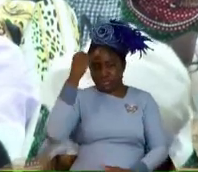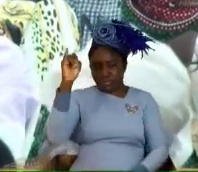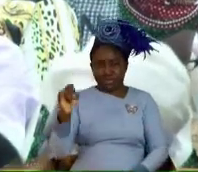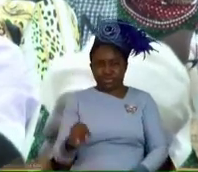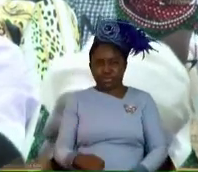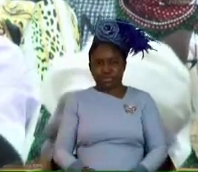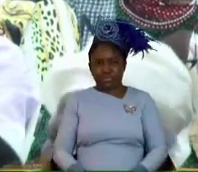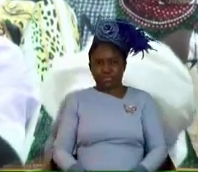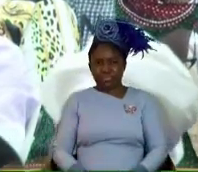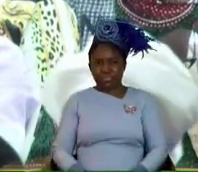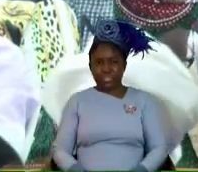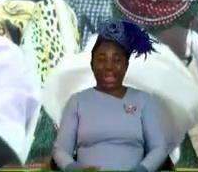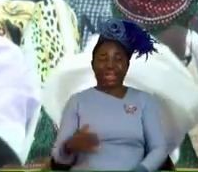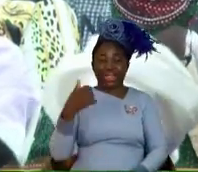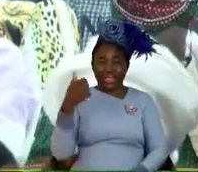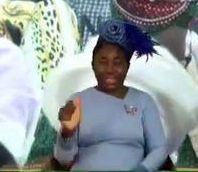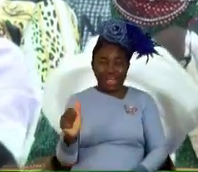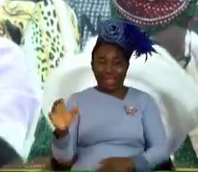10 main characteristics